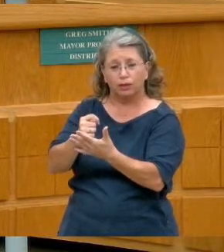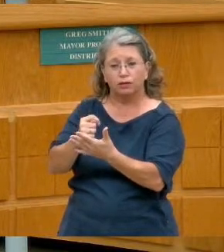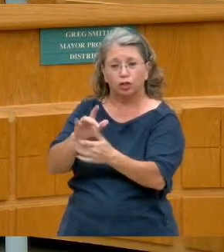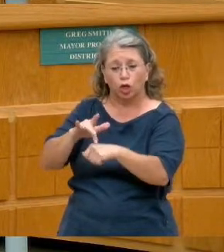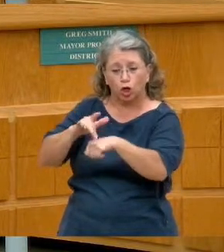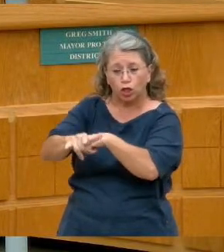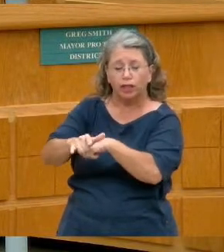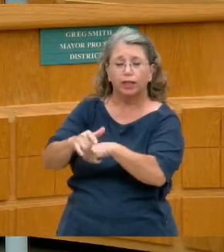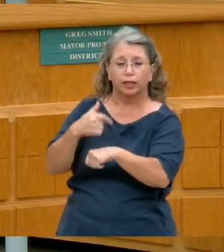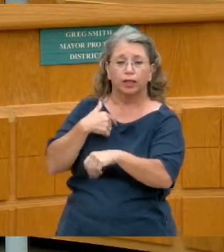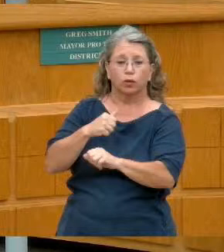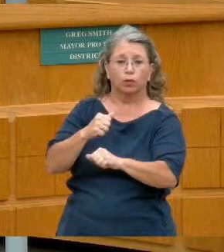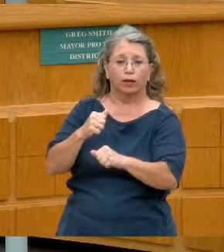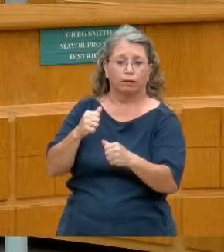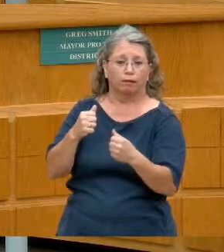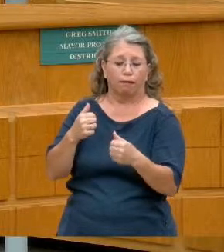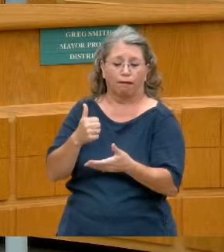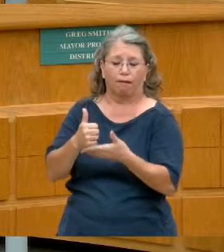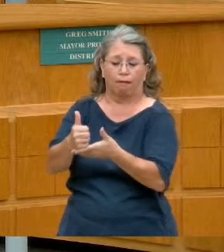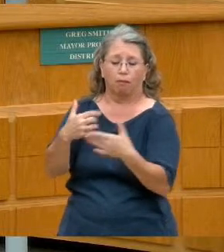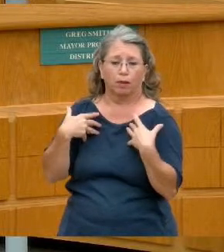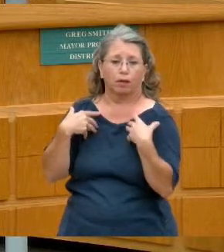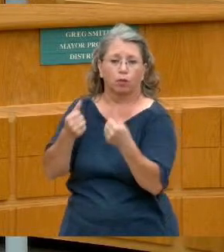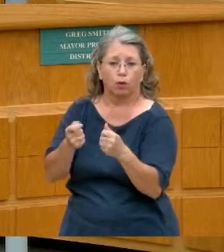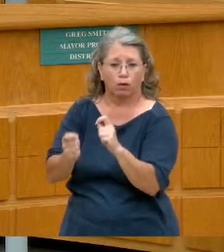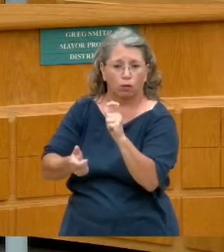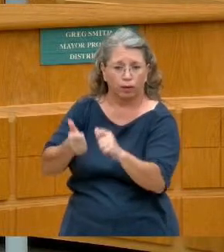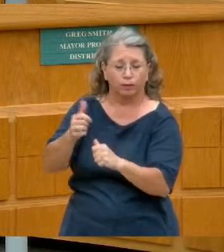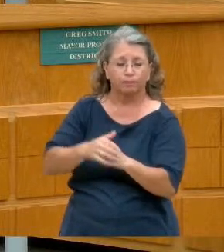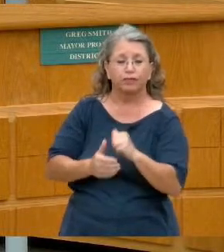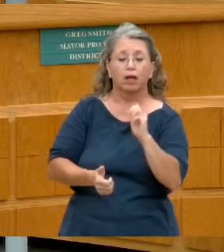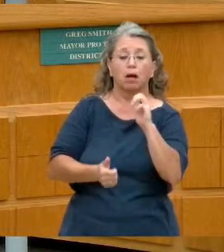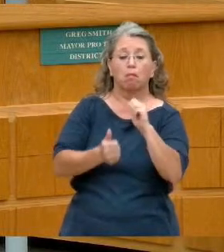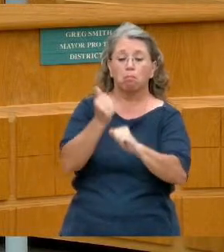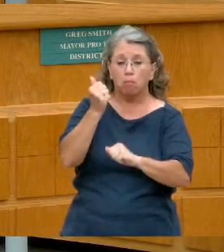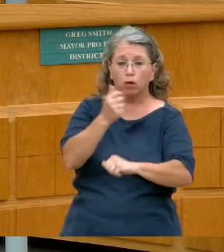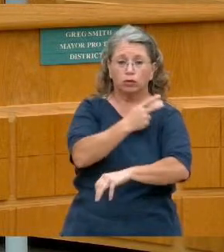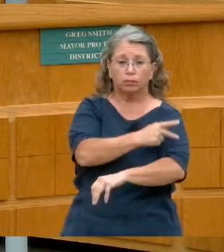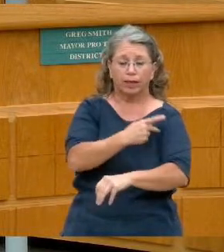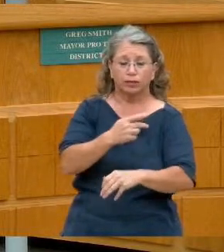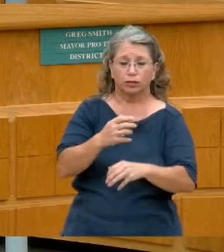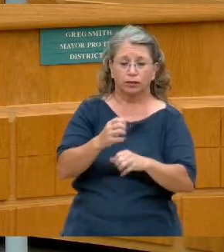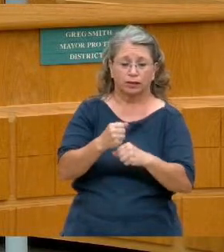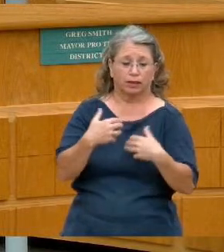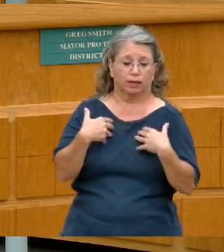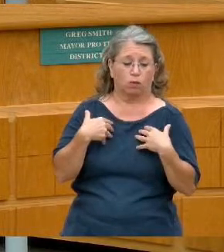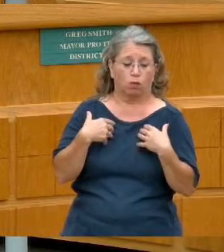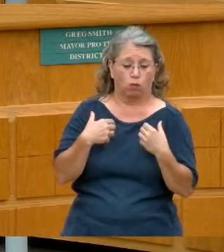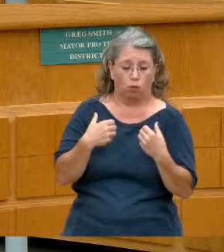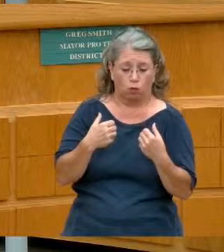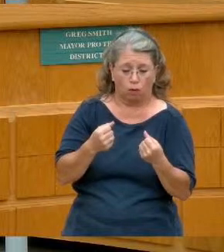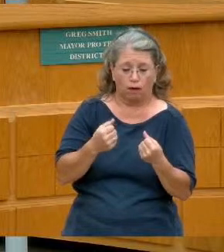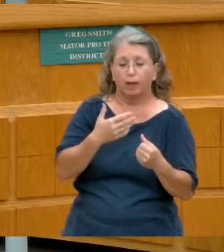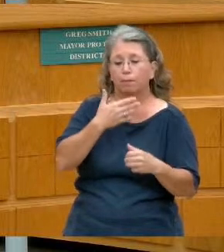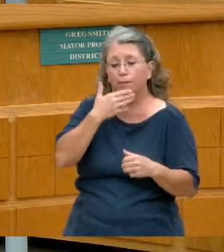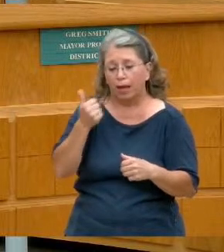go much quicker. Most of our patients got better within 7 to 10 days when they presented early